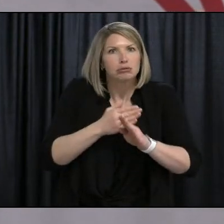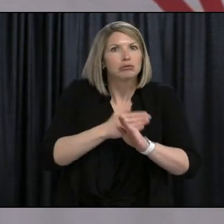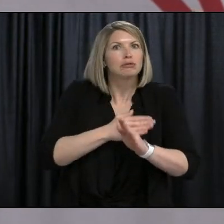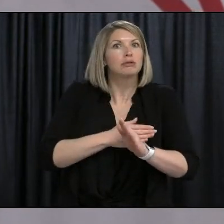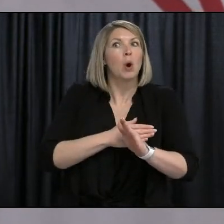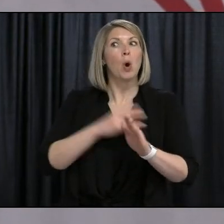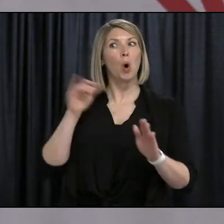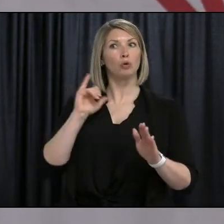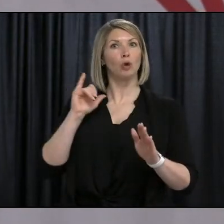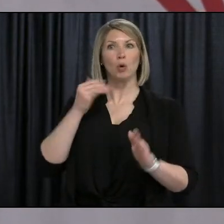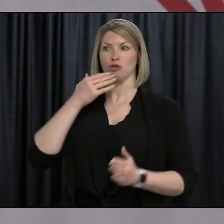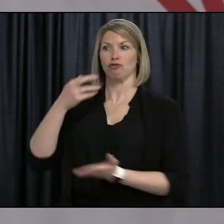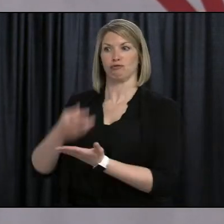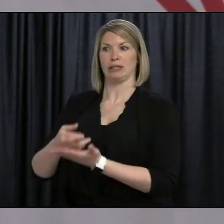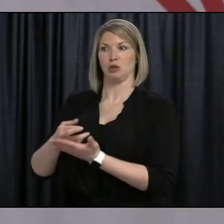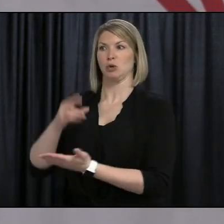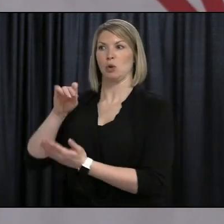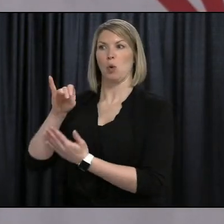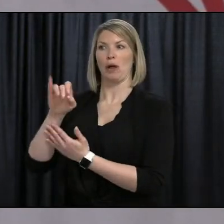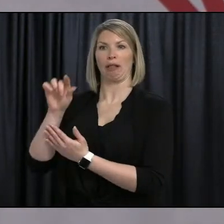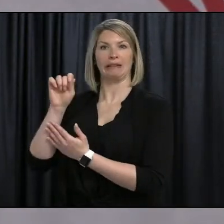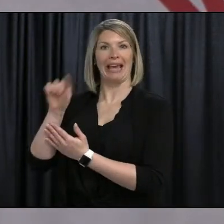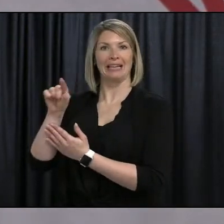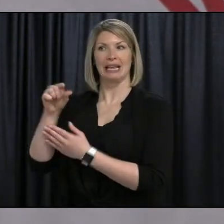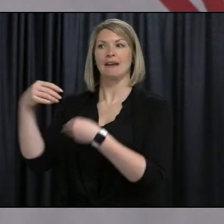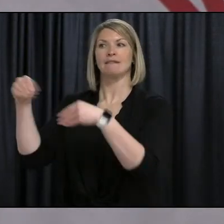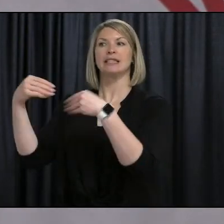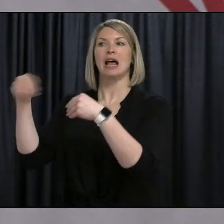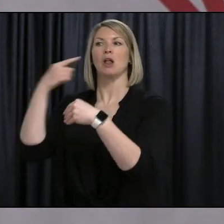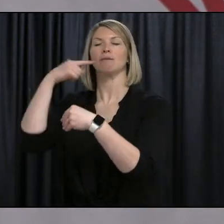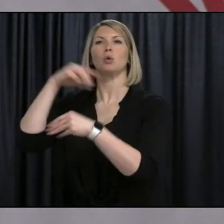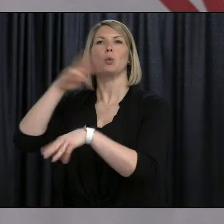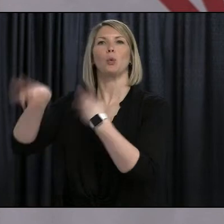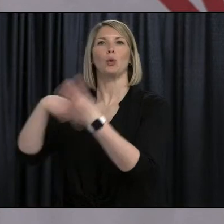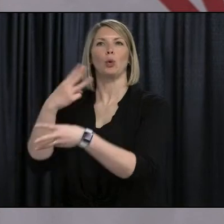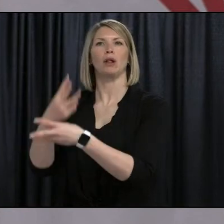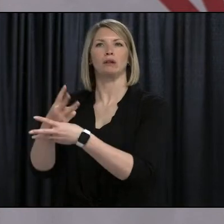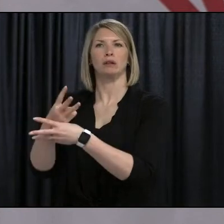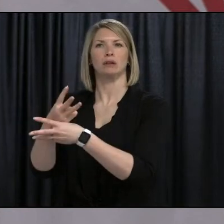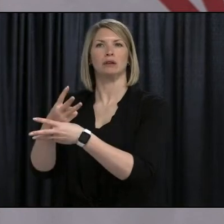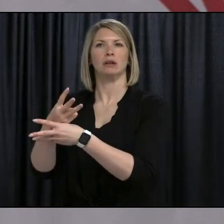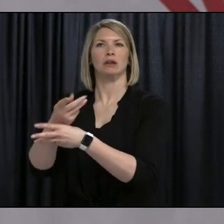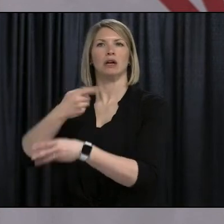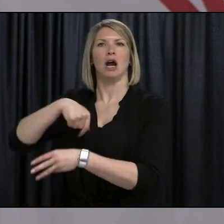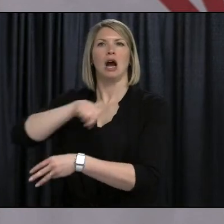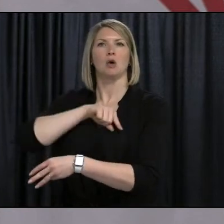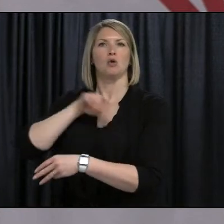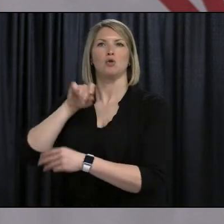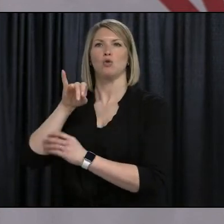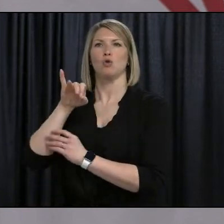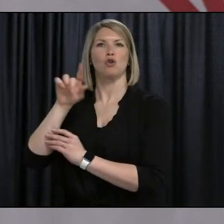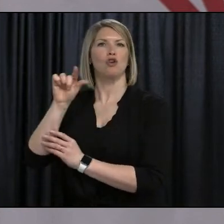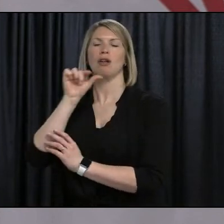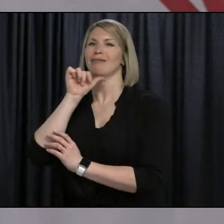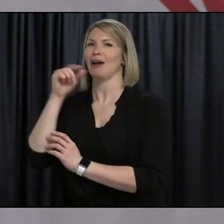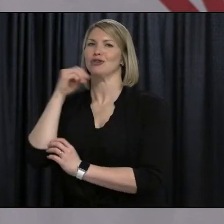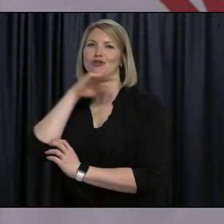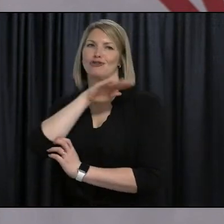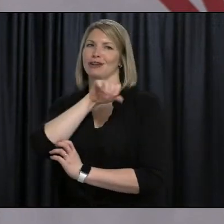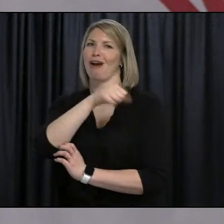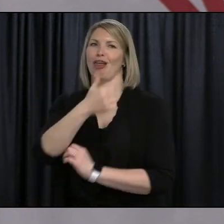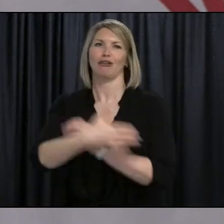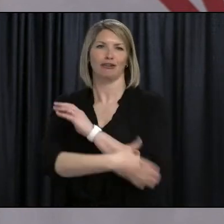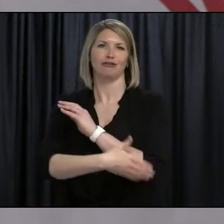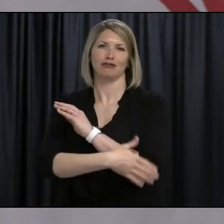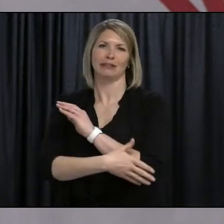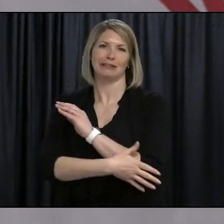world as they transition. So I will provide further comment after I've had more time to fully digest it, but I've just seen the headlines on that report at this